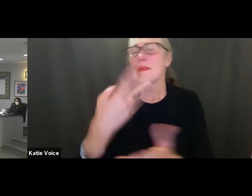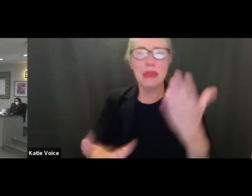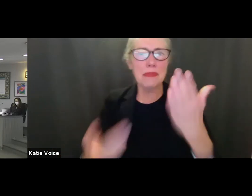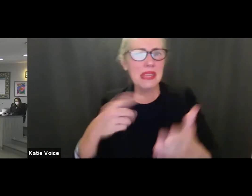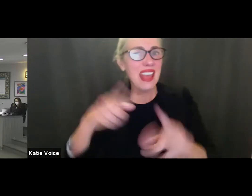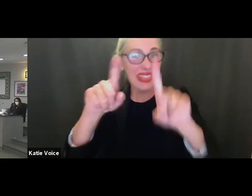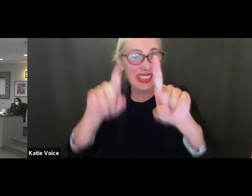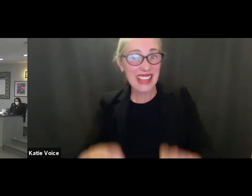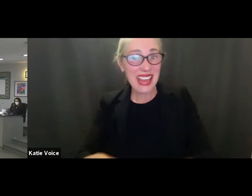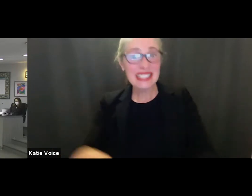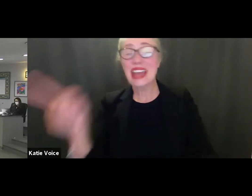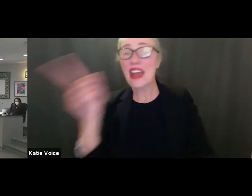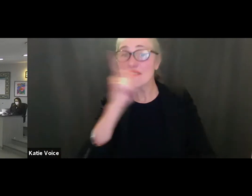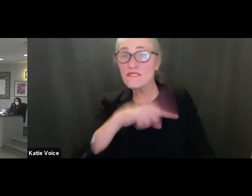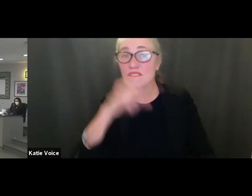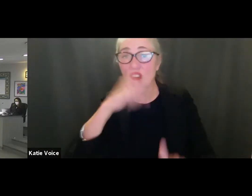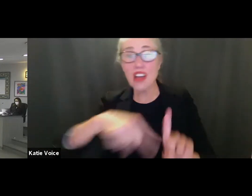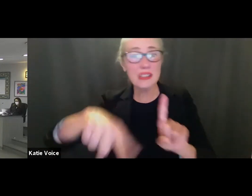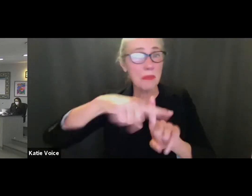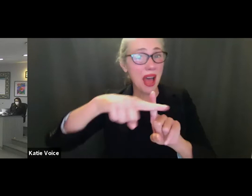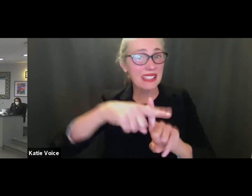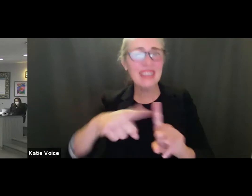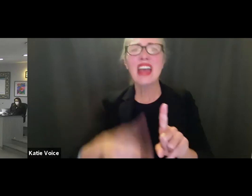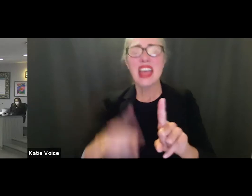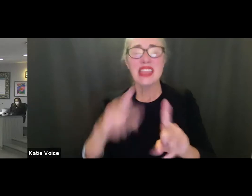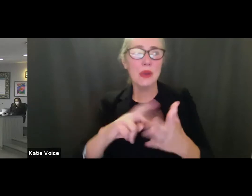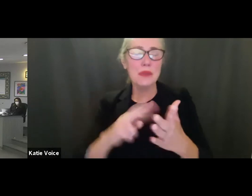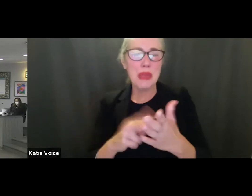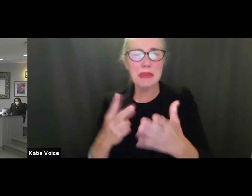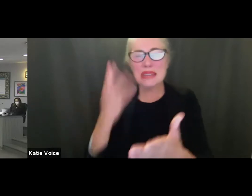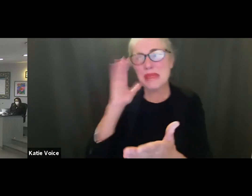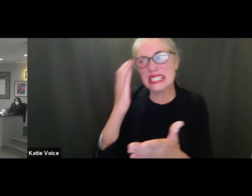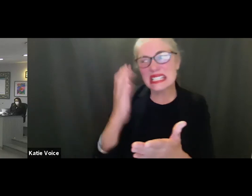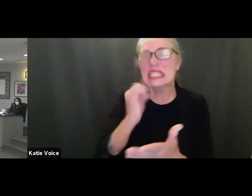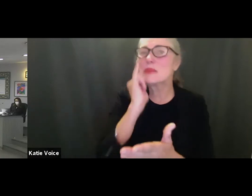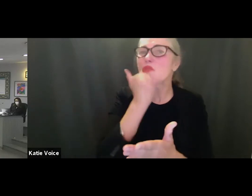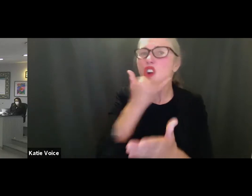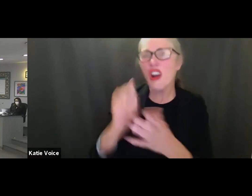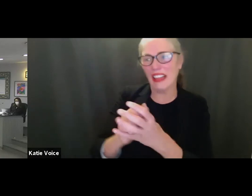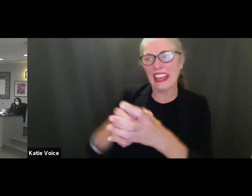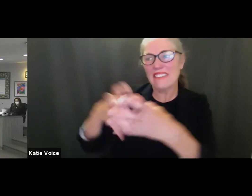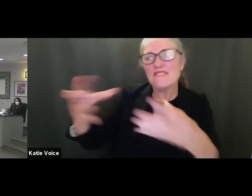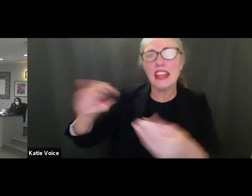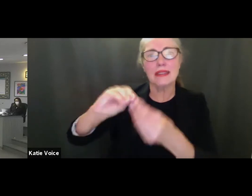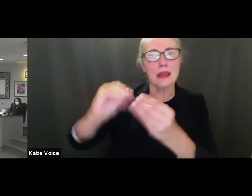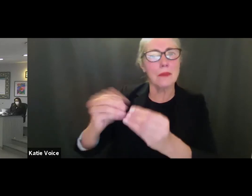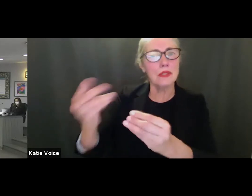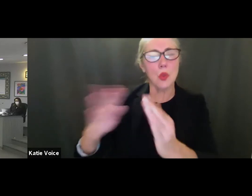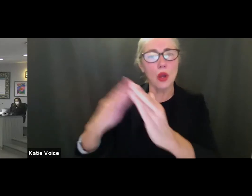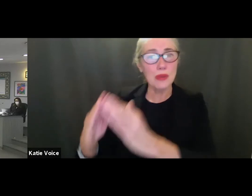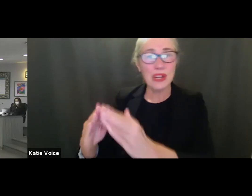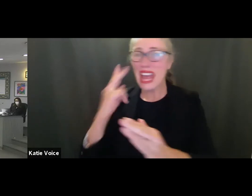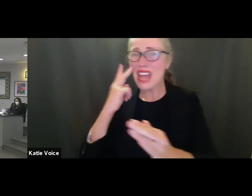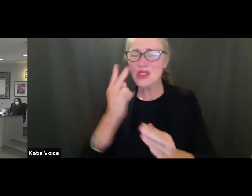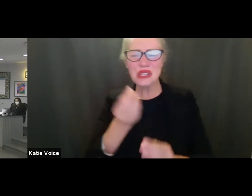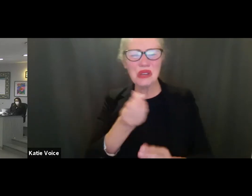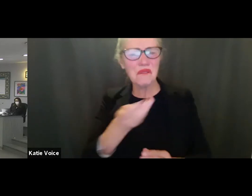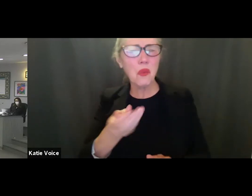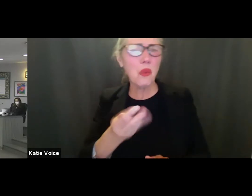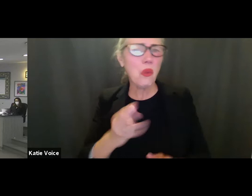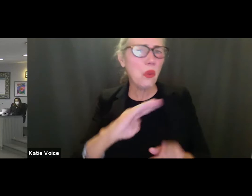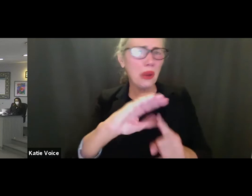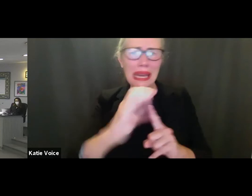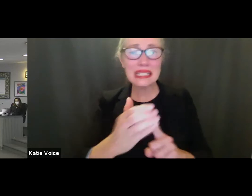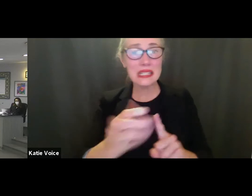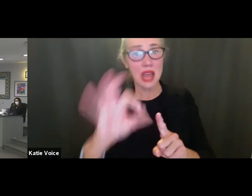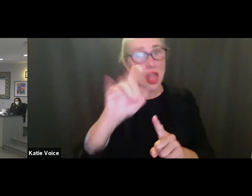test that would inflate the number in one community. And overall, let's look at, we have so few cases, and the flu